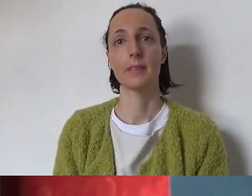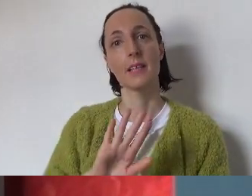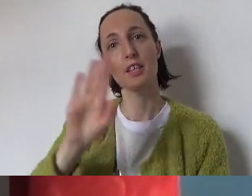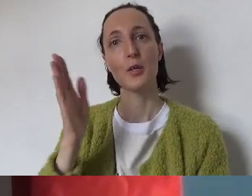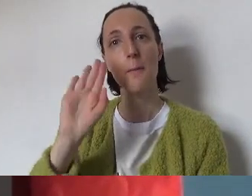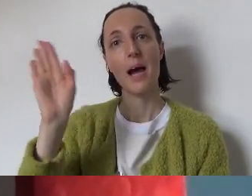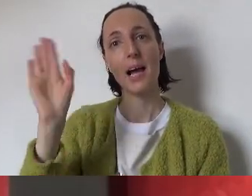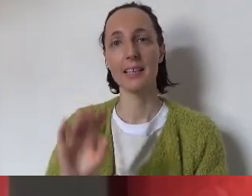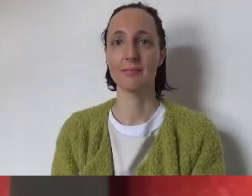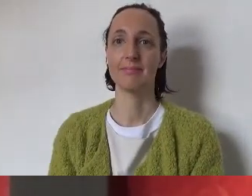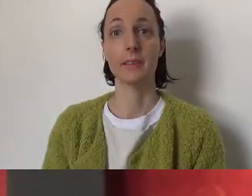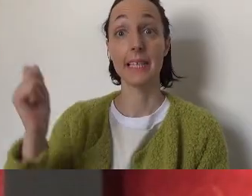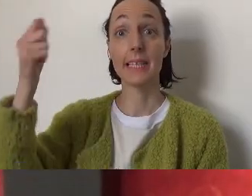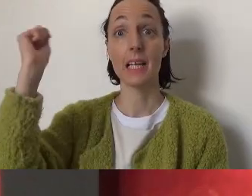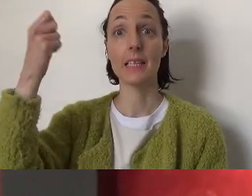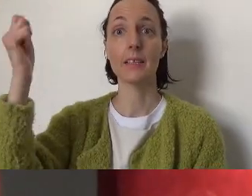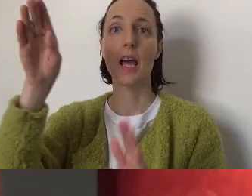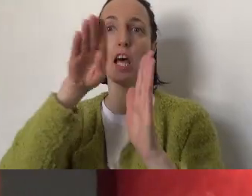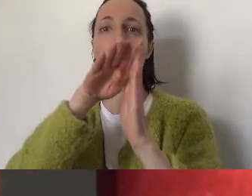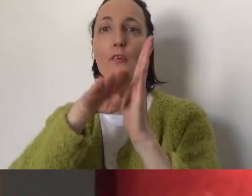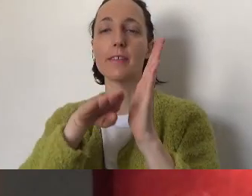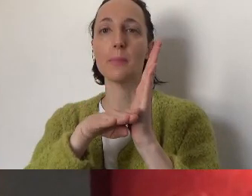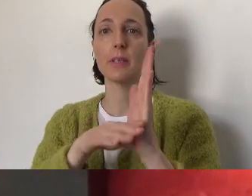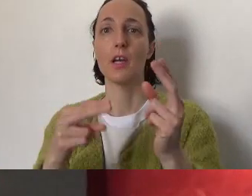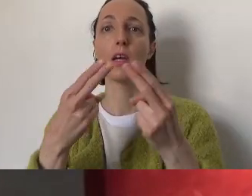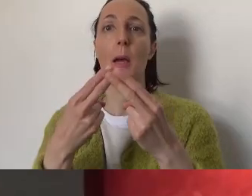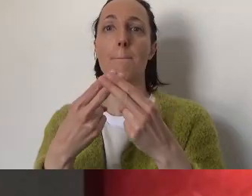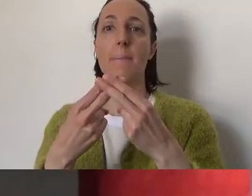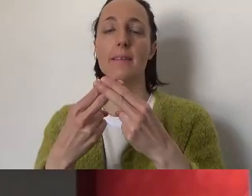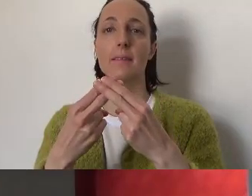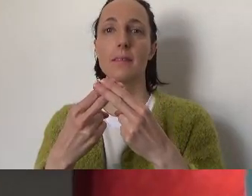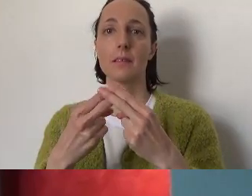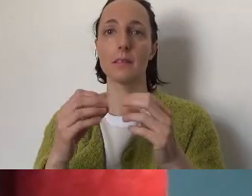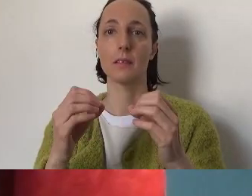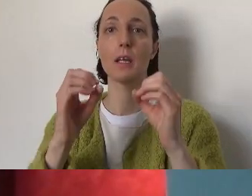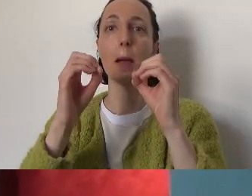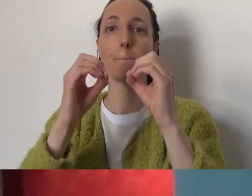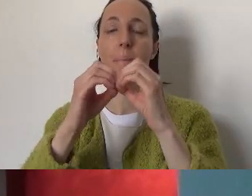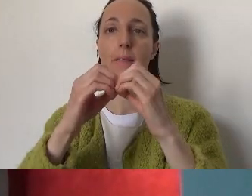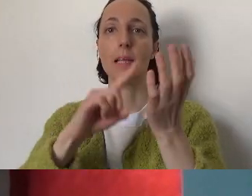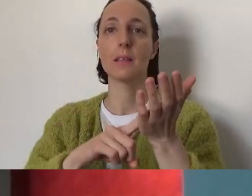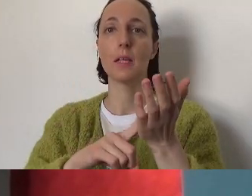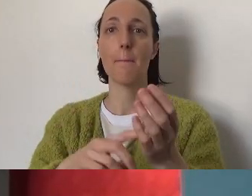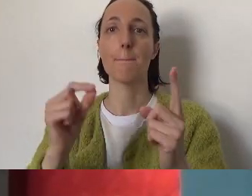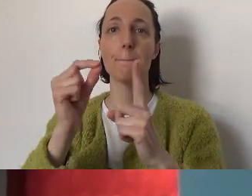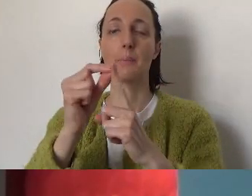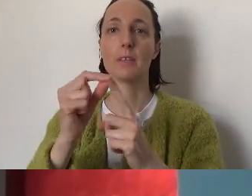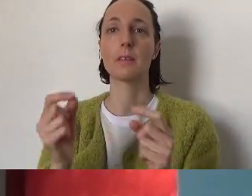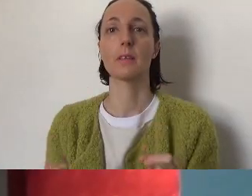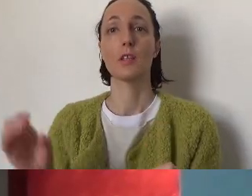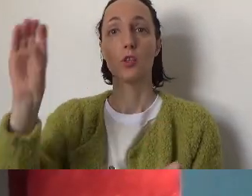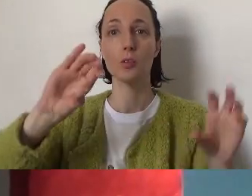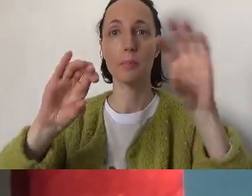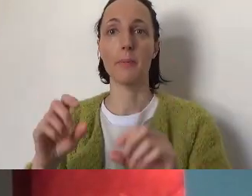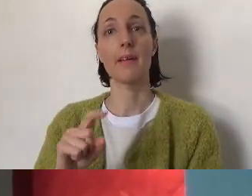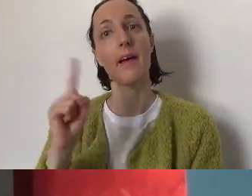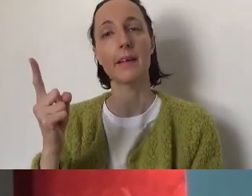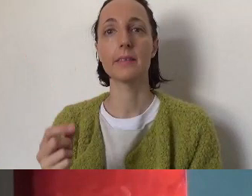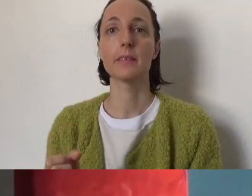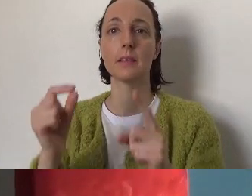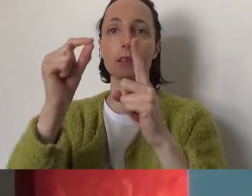Bye! In the original Italian recipe, there is basil, parmesan, extra virgin oil, salt and pepper,